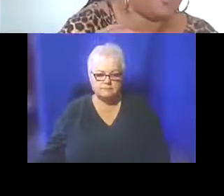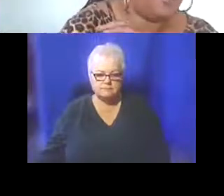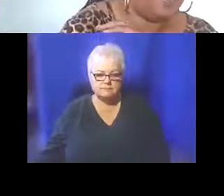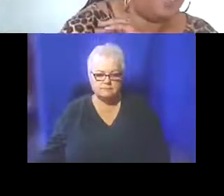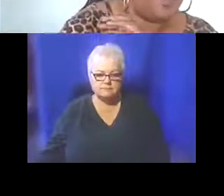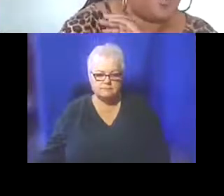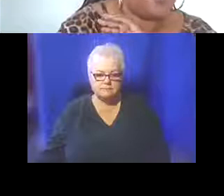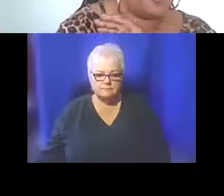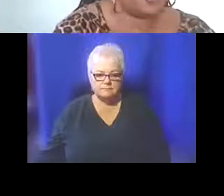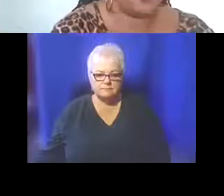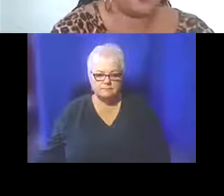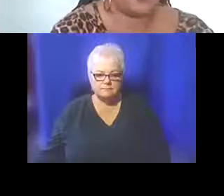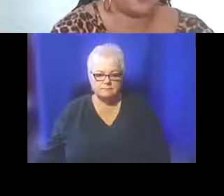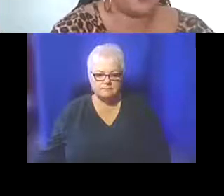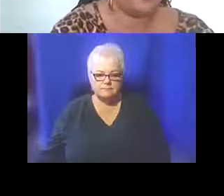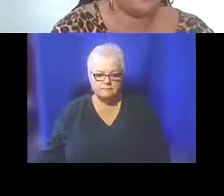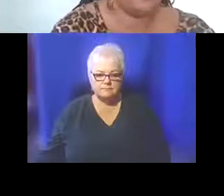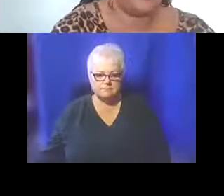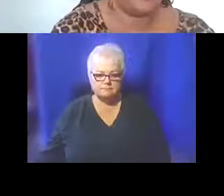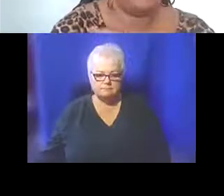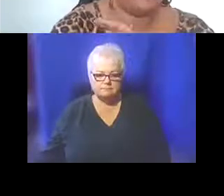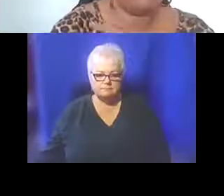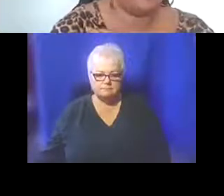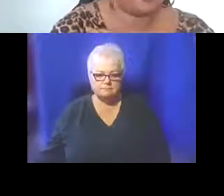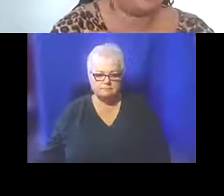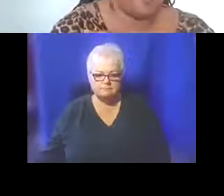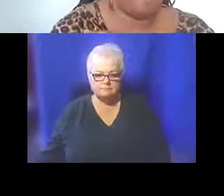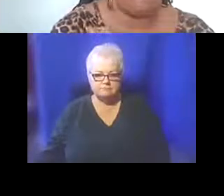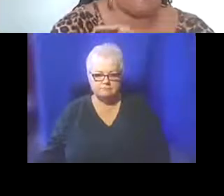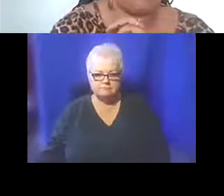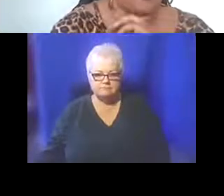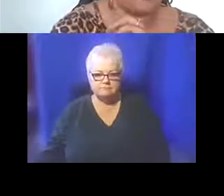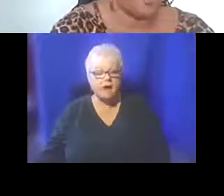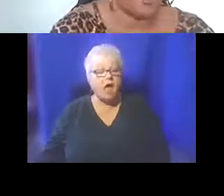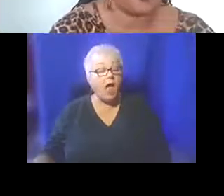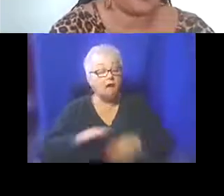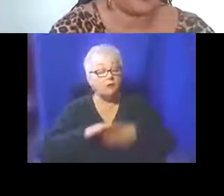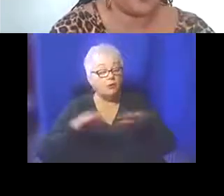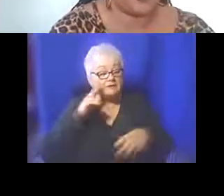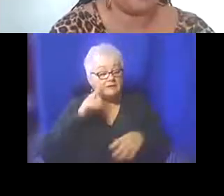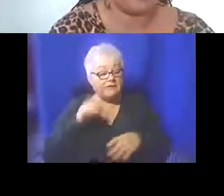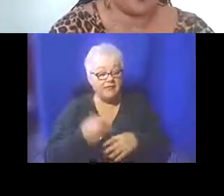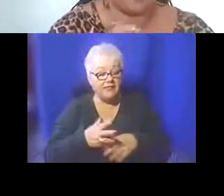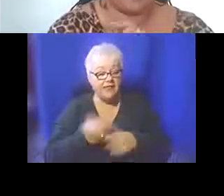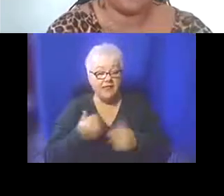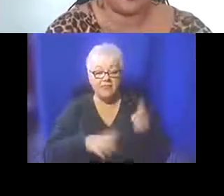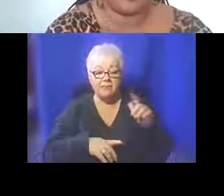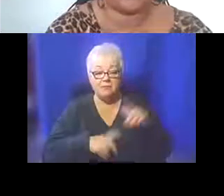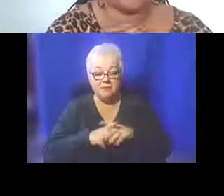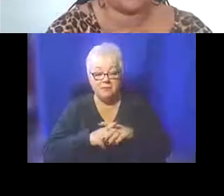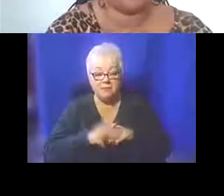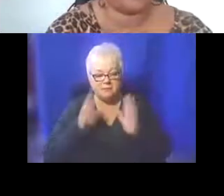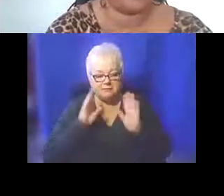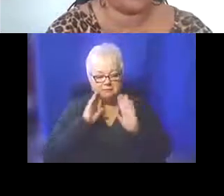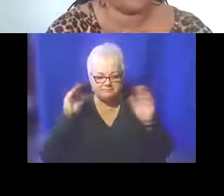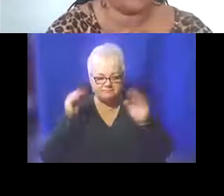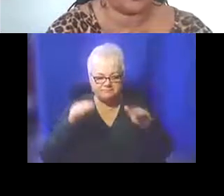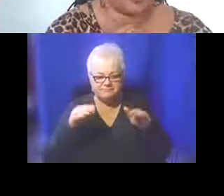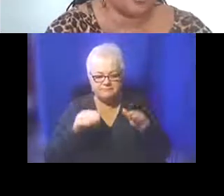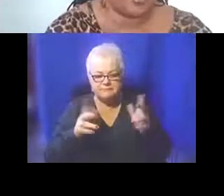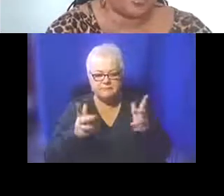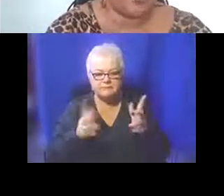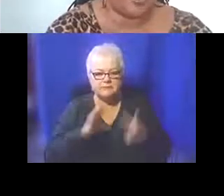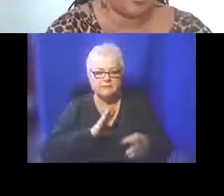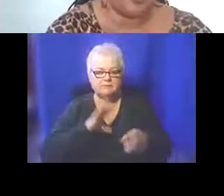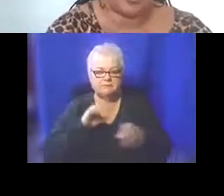All right. I don't see anything. If something does pop up, I'll acknowledge it, of course, but we're going to go ahead and jump into